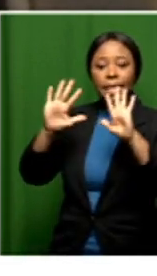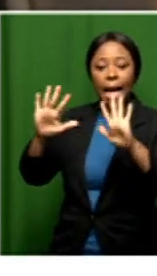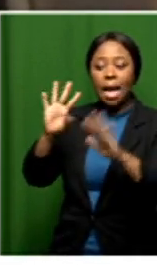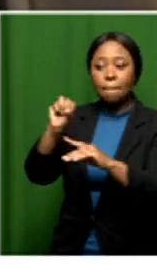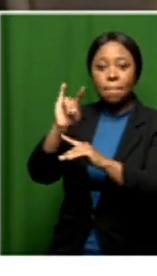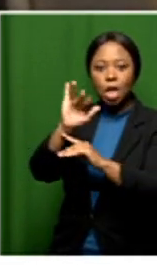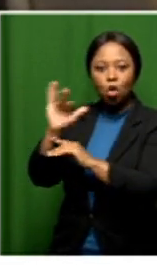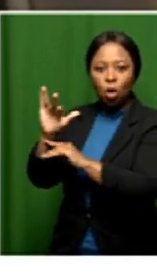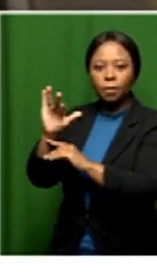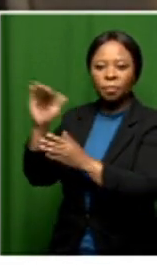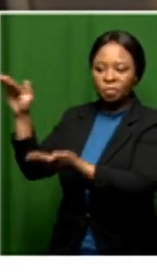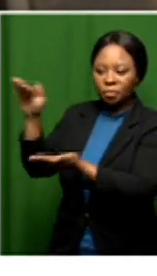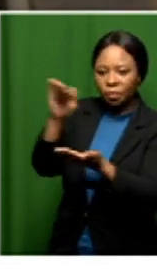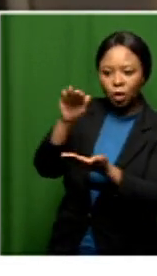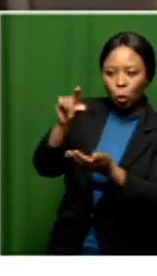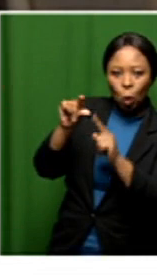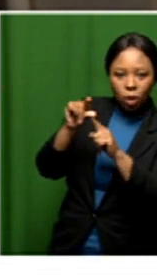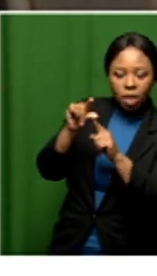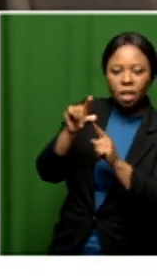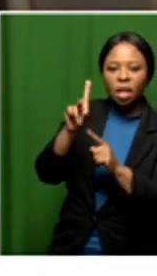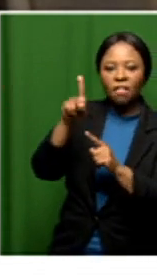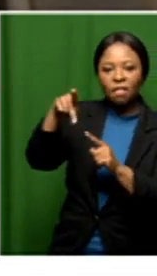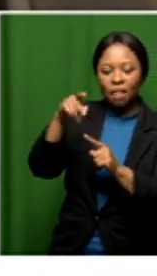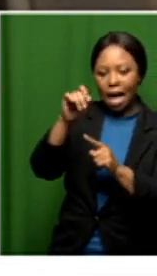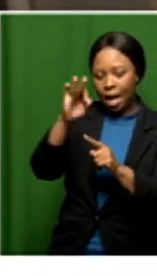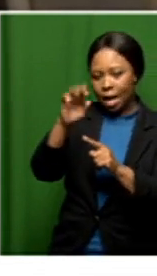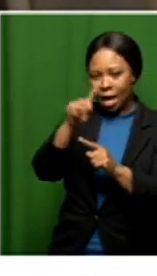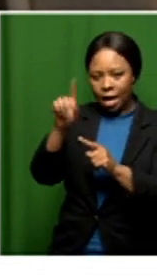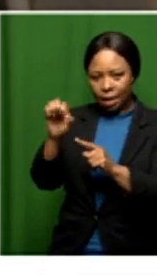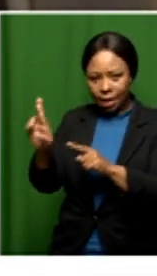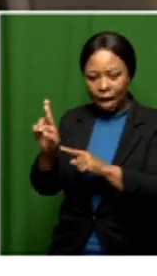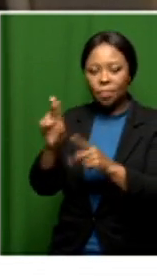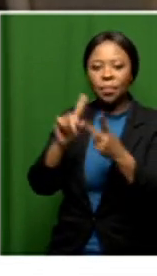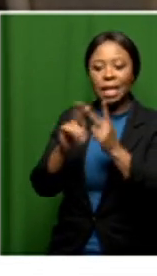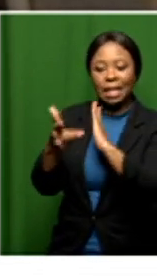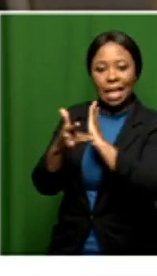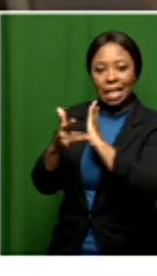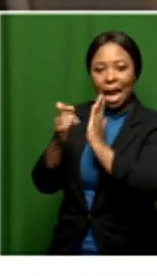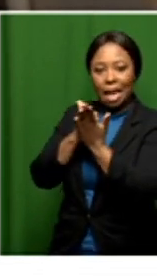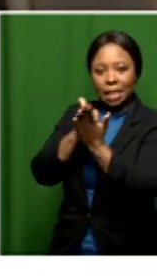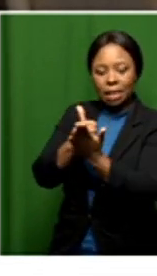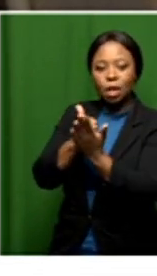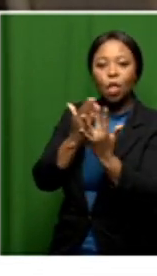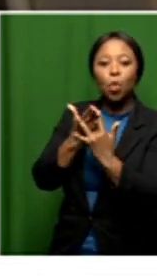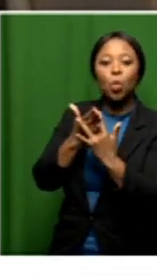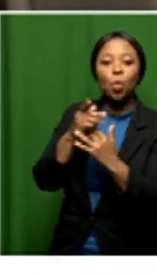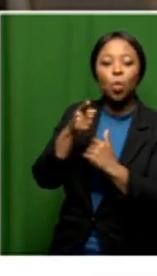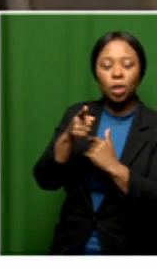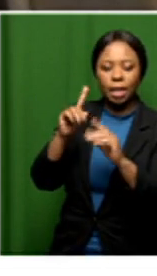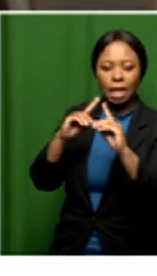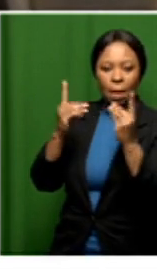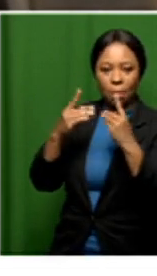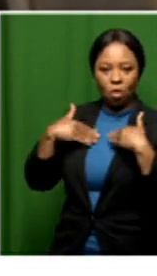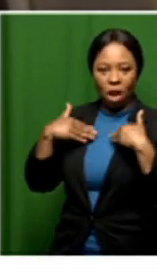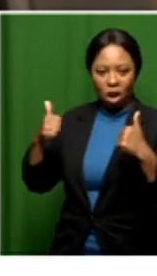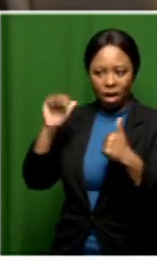doses from Pfizer. We have supported through capacitation of technical assistance to the Department of Health.